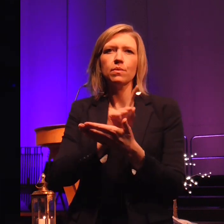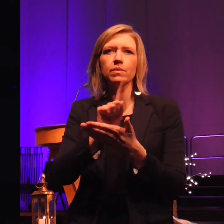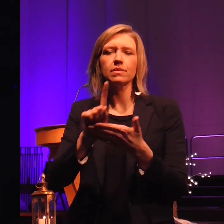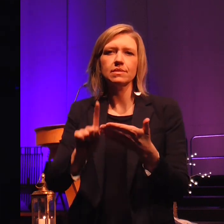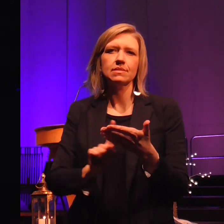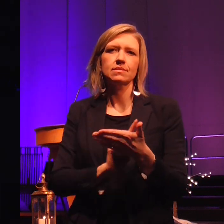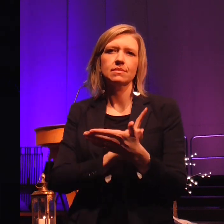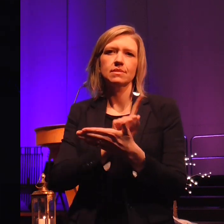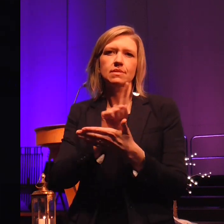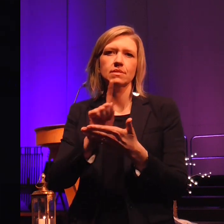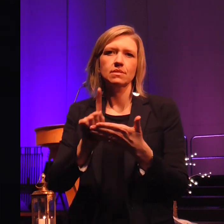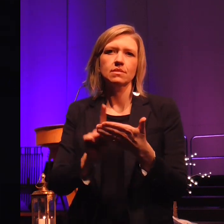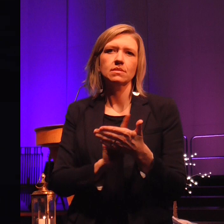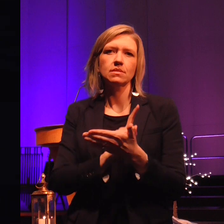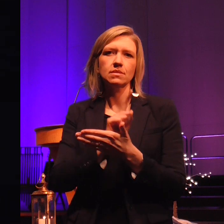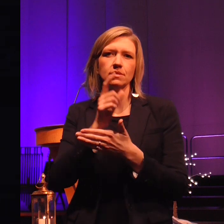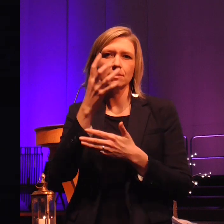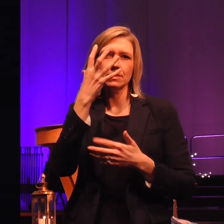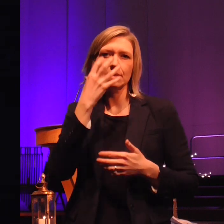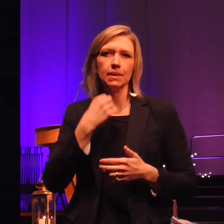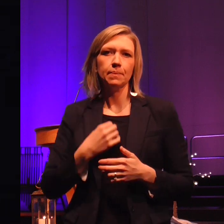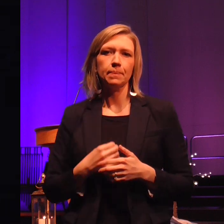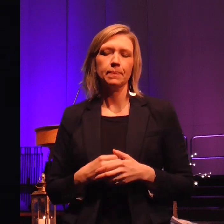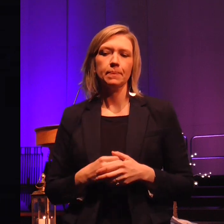sleep. But